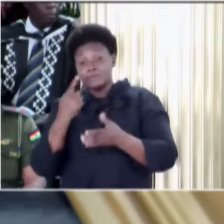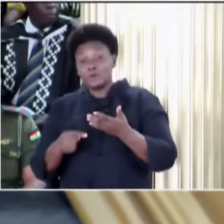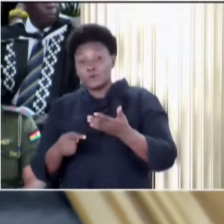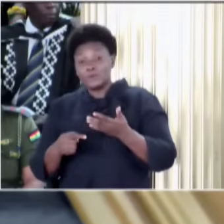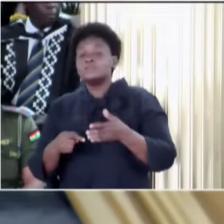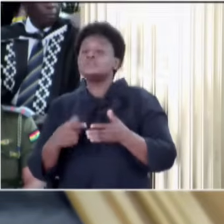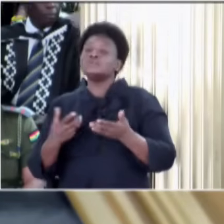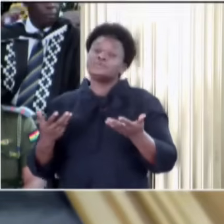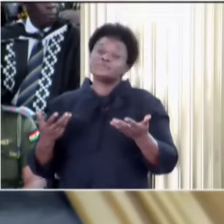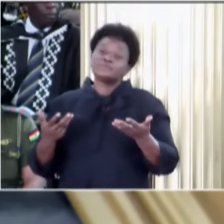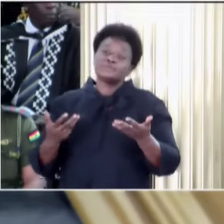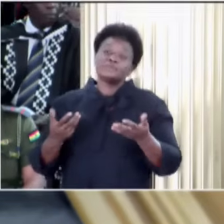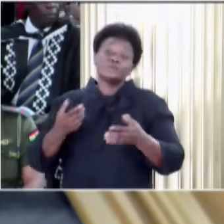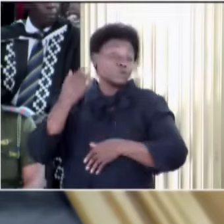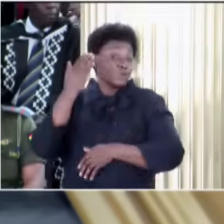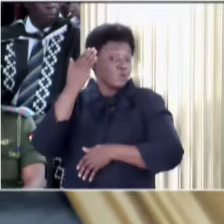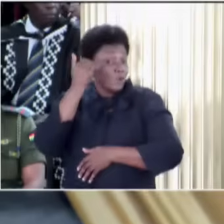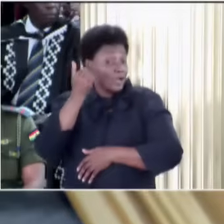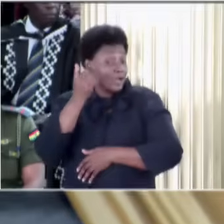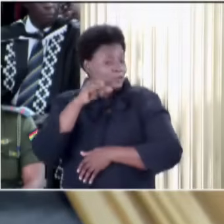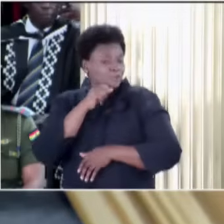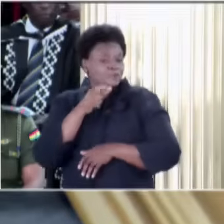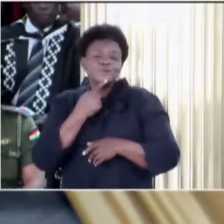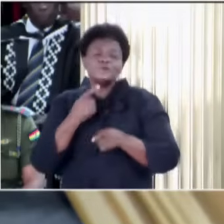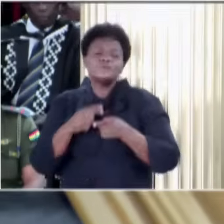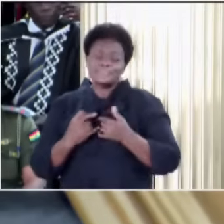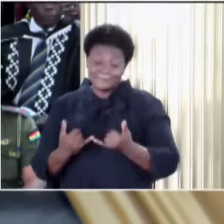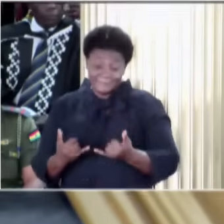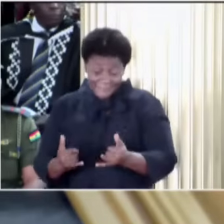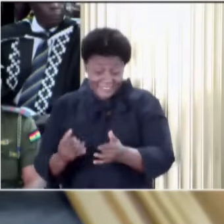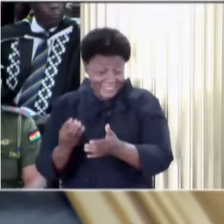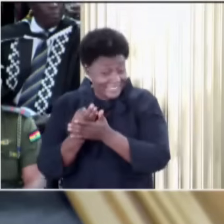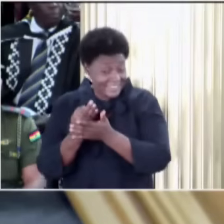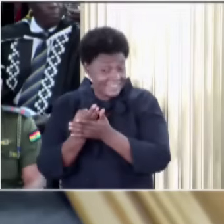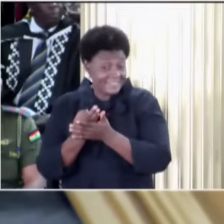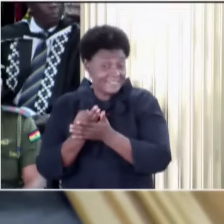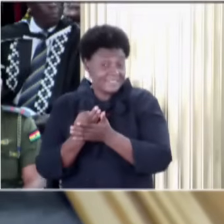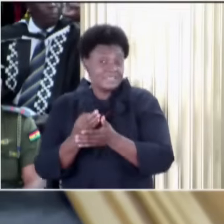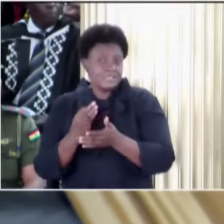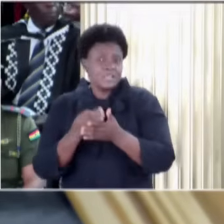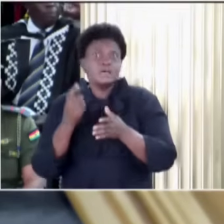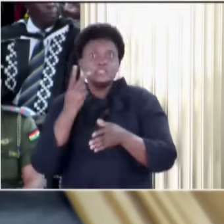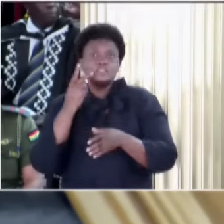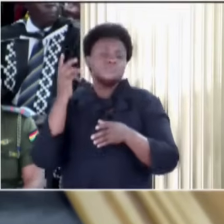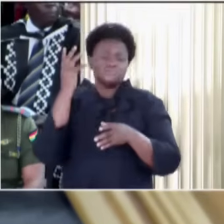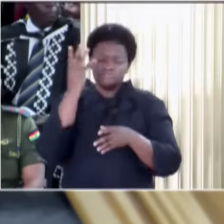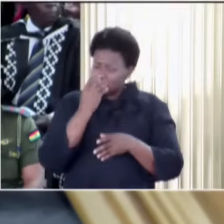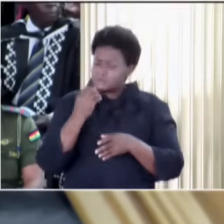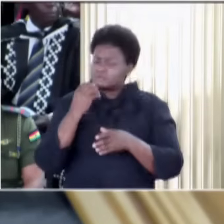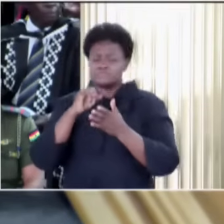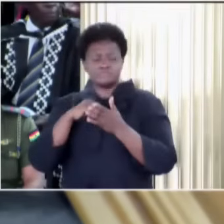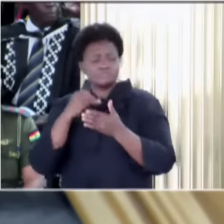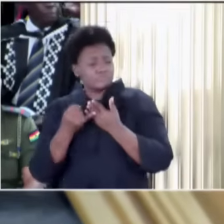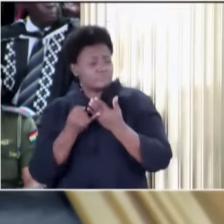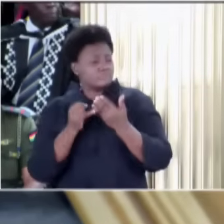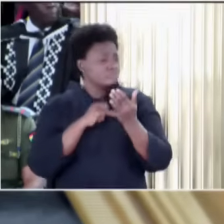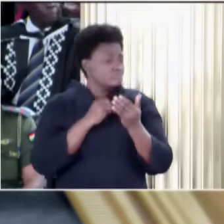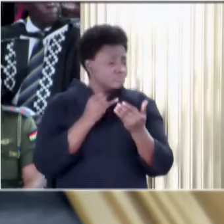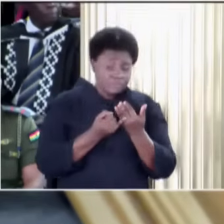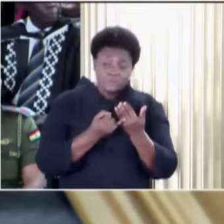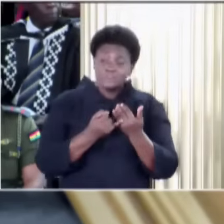always that, because they do not come with immediate financial reward. I've seen beautiful projects struggle